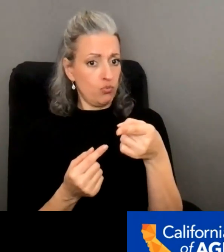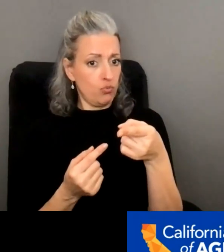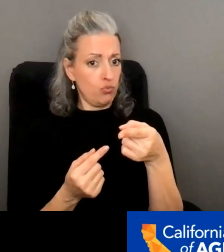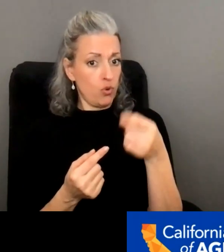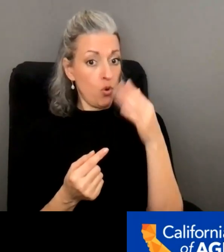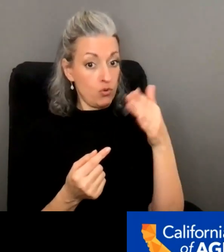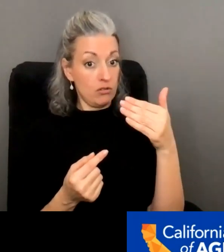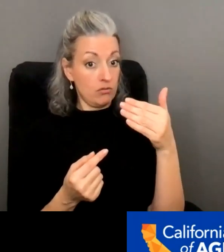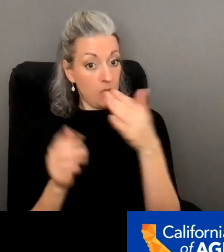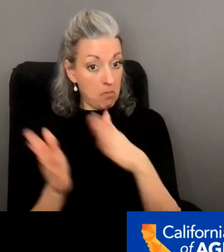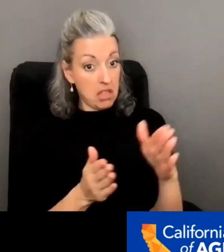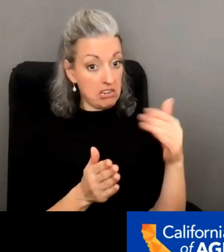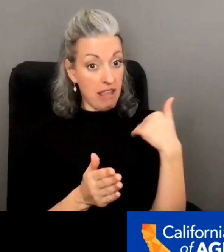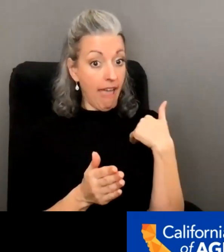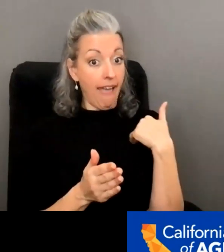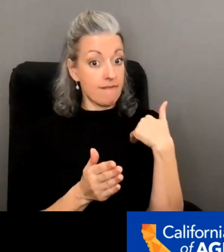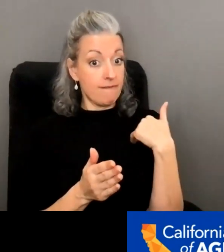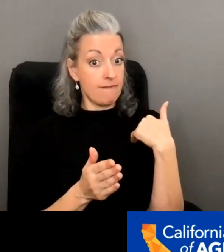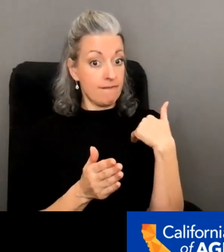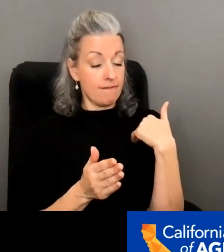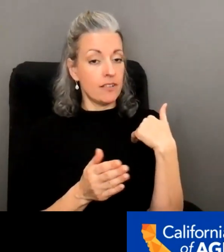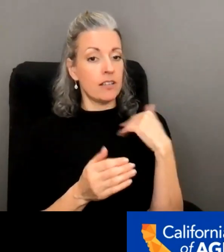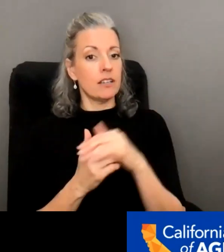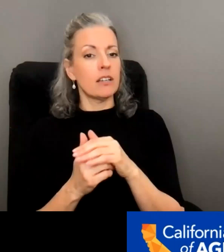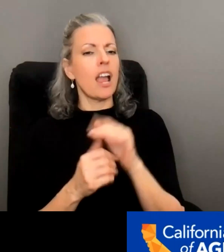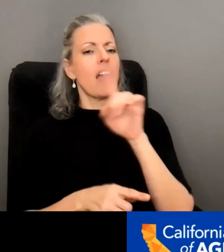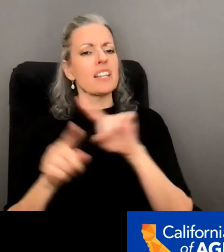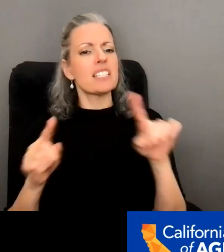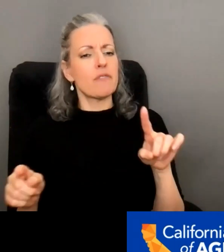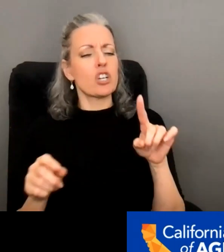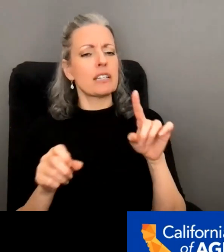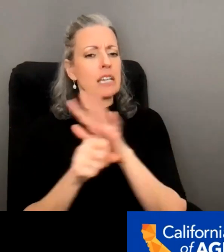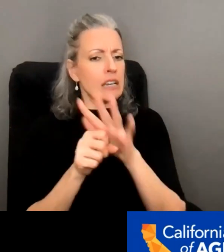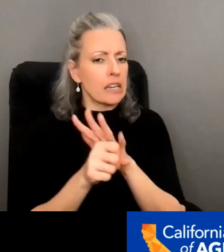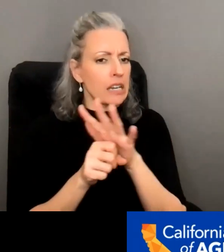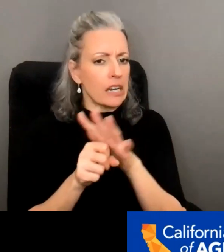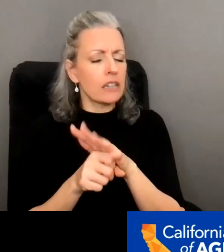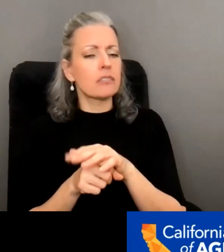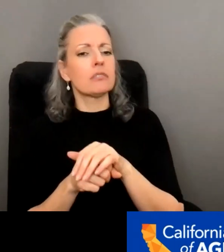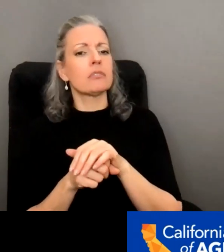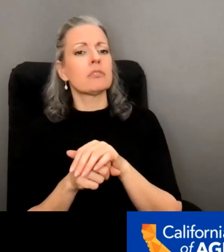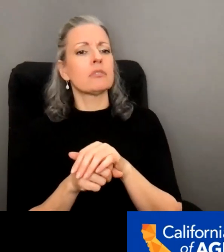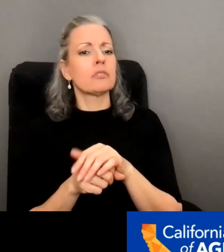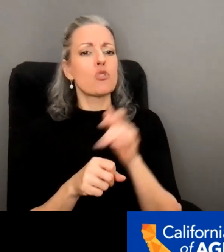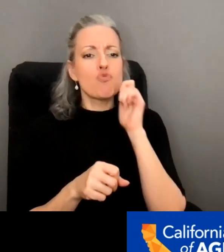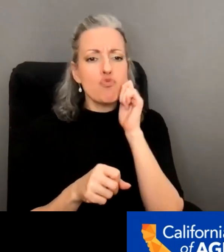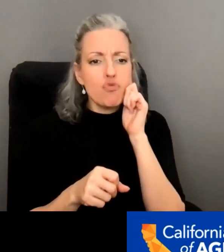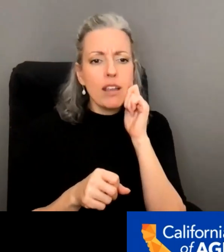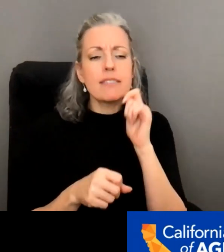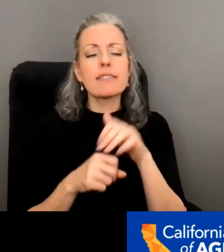you're planning to host, and the different regions or different race,